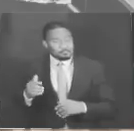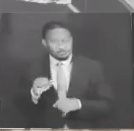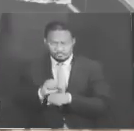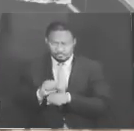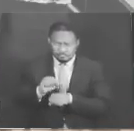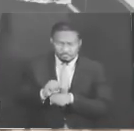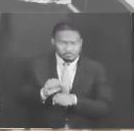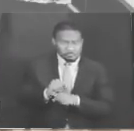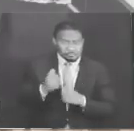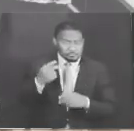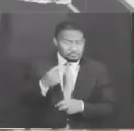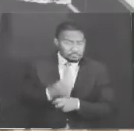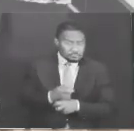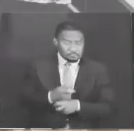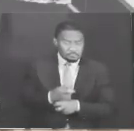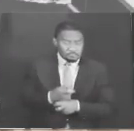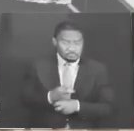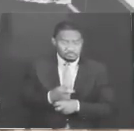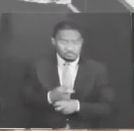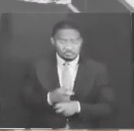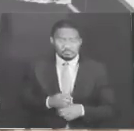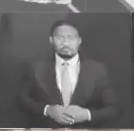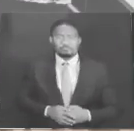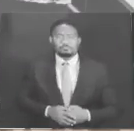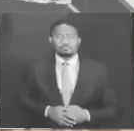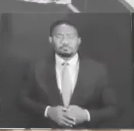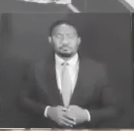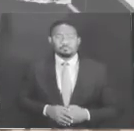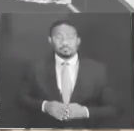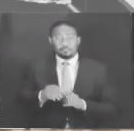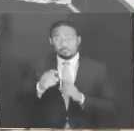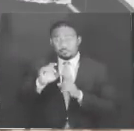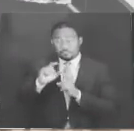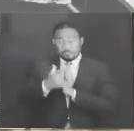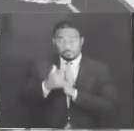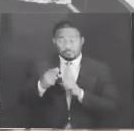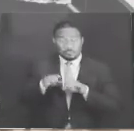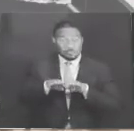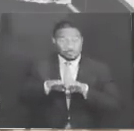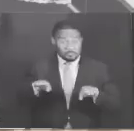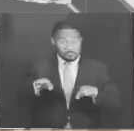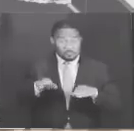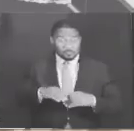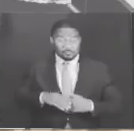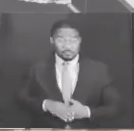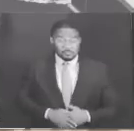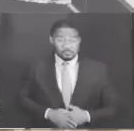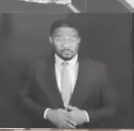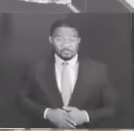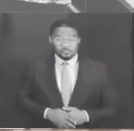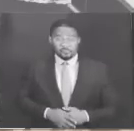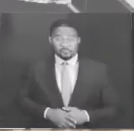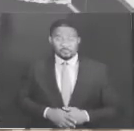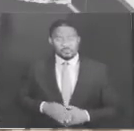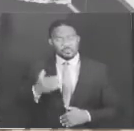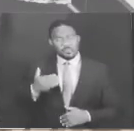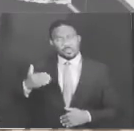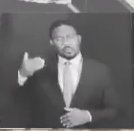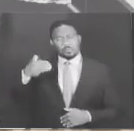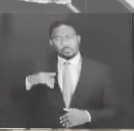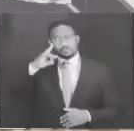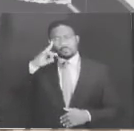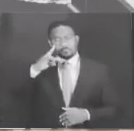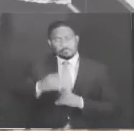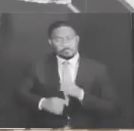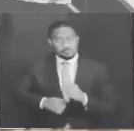to the pressing needs of our people at the local level. Right, Honorable Speaker, in the past 8 years,